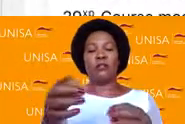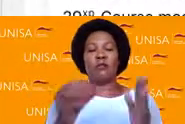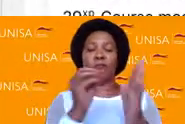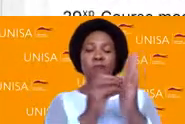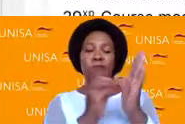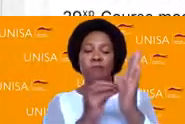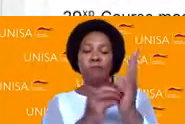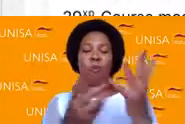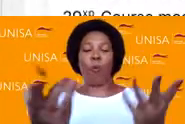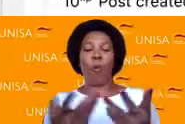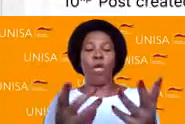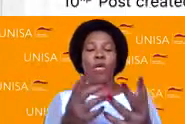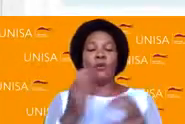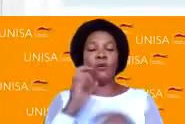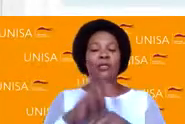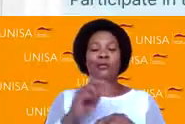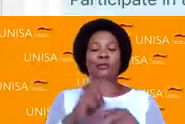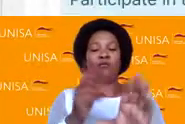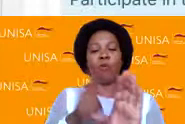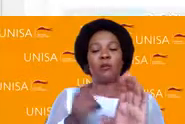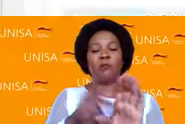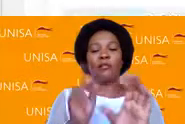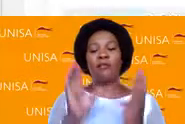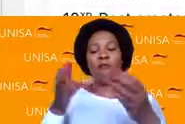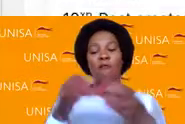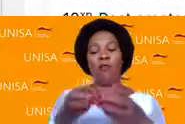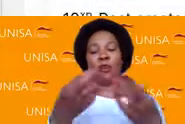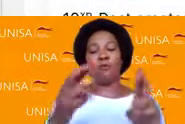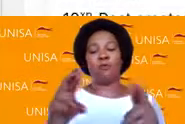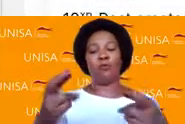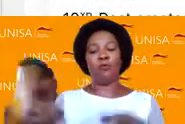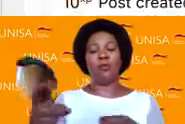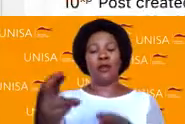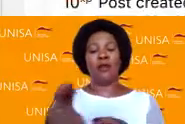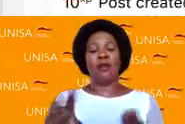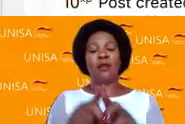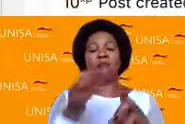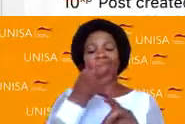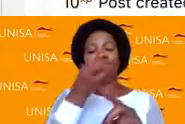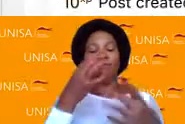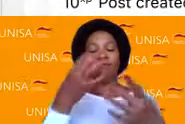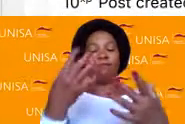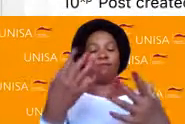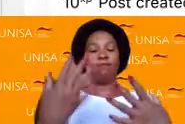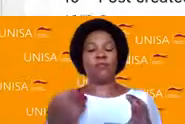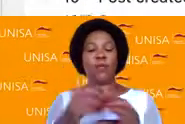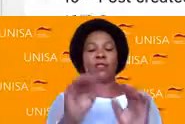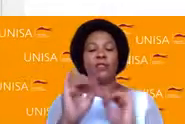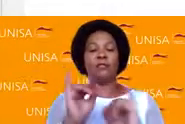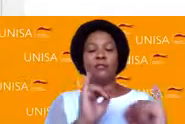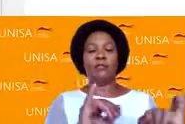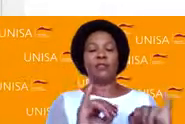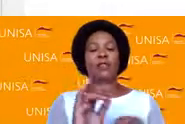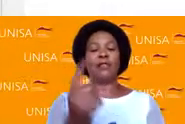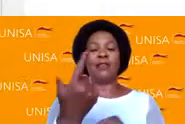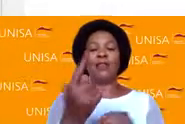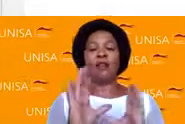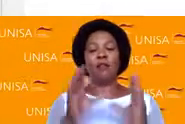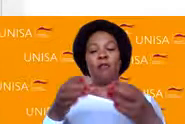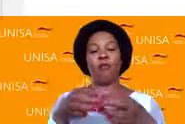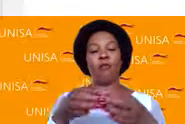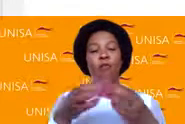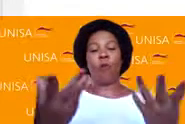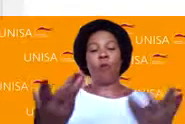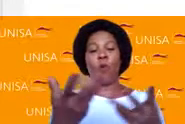have to participate in that forum tool. But as mentioned, you might also have in the introduction have a general forum where you can